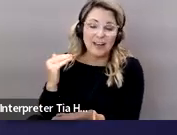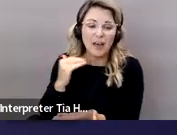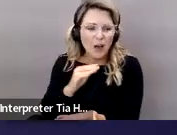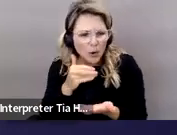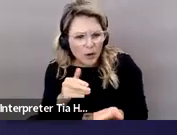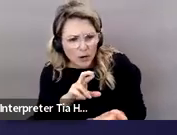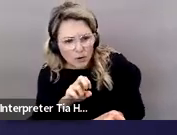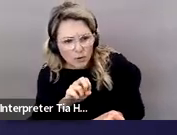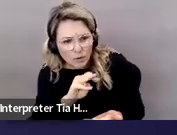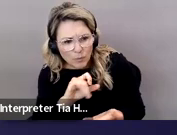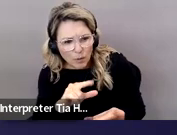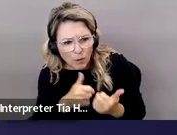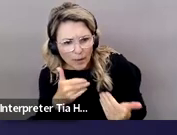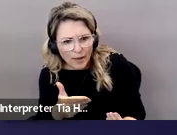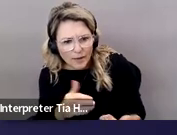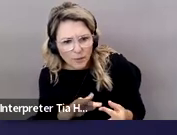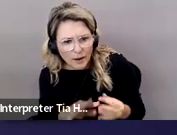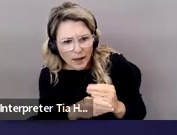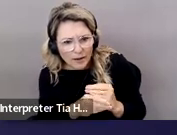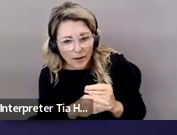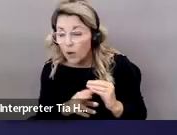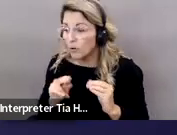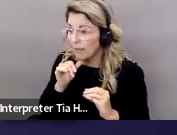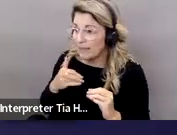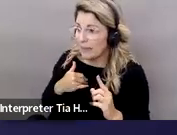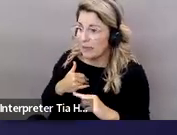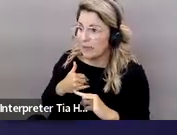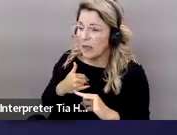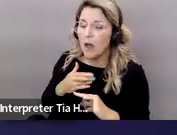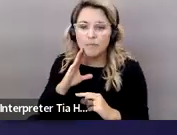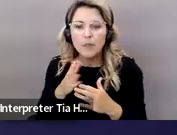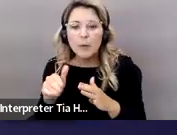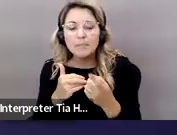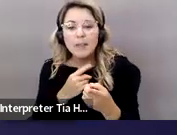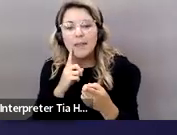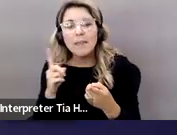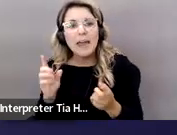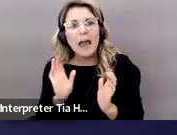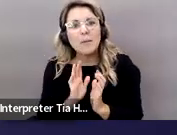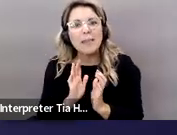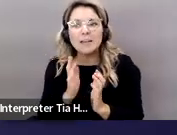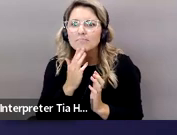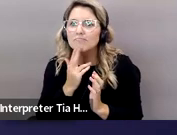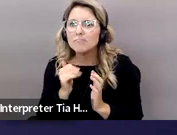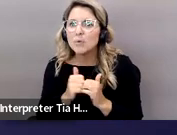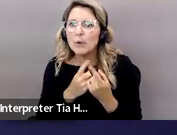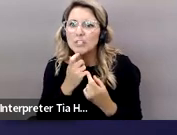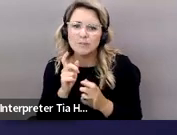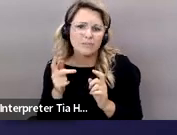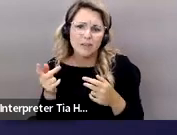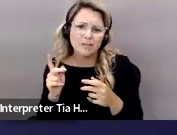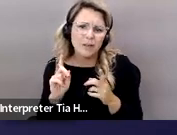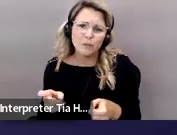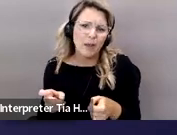Rumrell. No, that wasn't me. Go ahead. Okay. And then I would say on the small scale, we have grant opportunities here